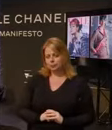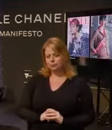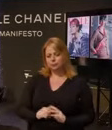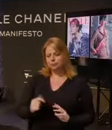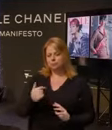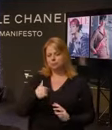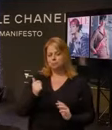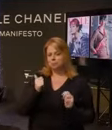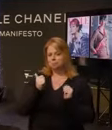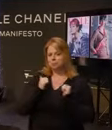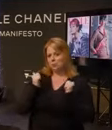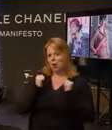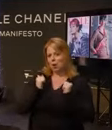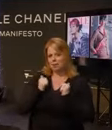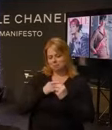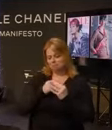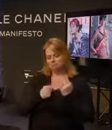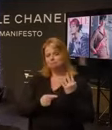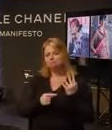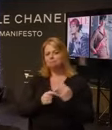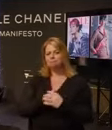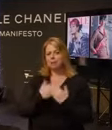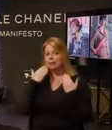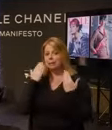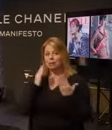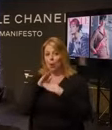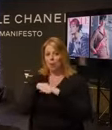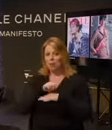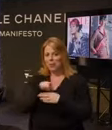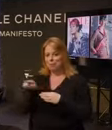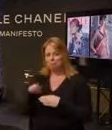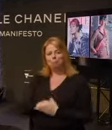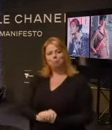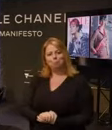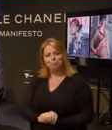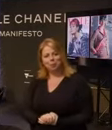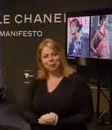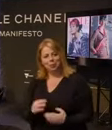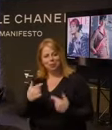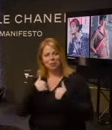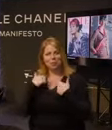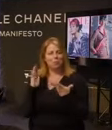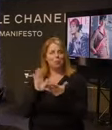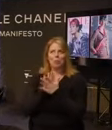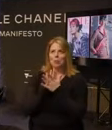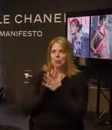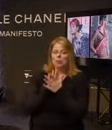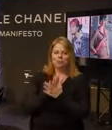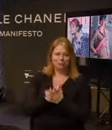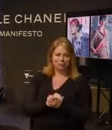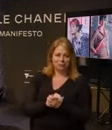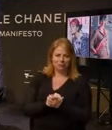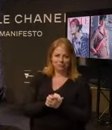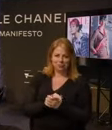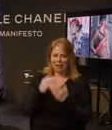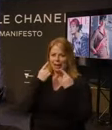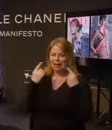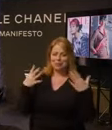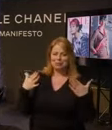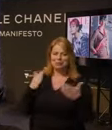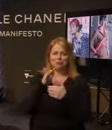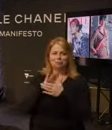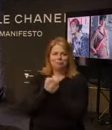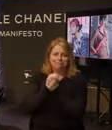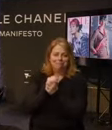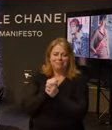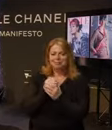I've been very surprised by those pieces. I didn't know about them. So for me, it's such a delight. The exhibition is exquisite and I congratulate